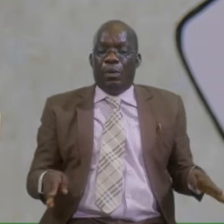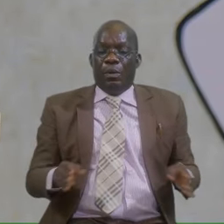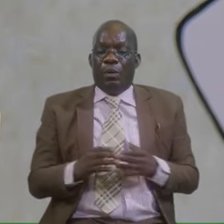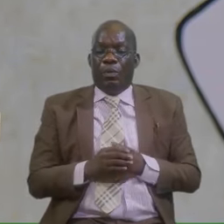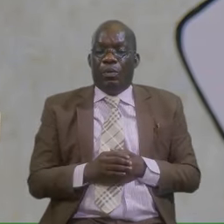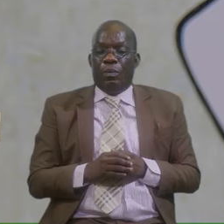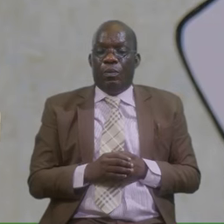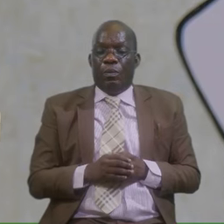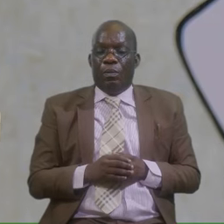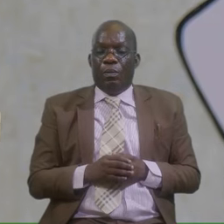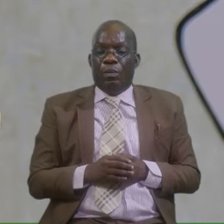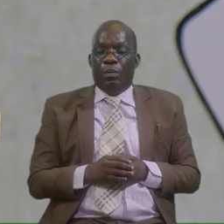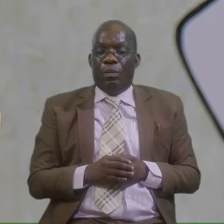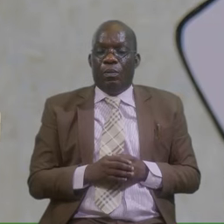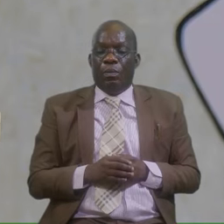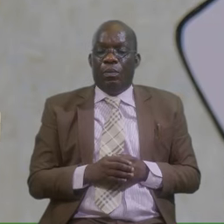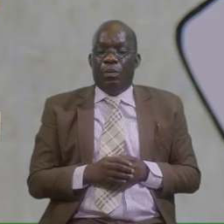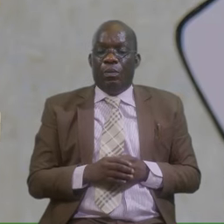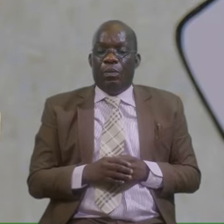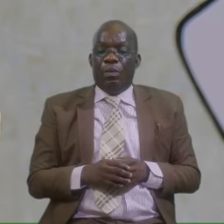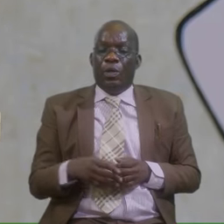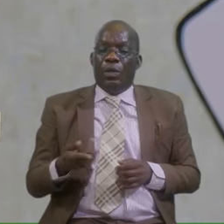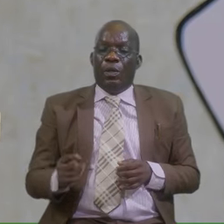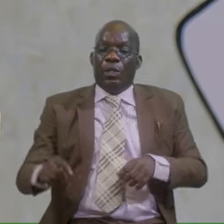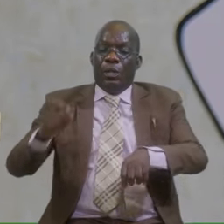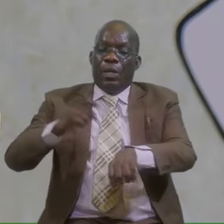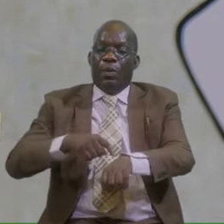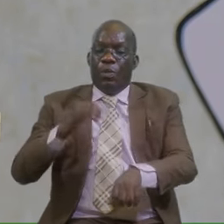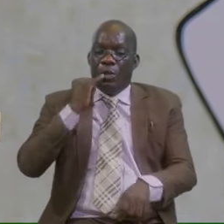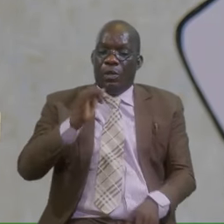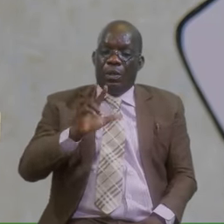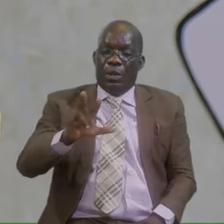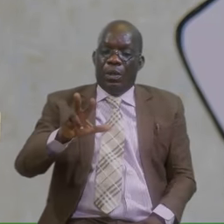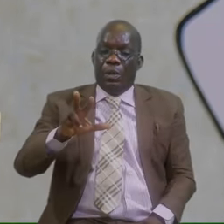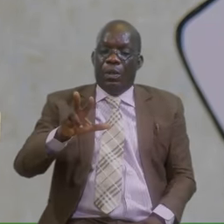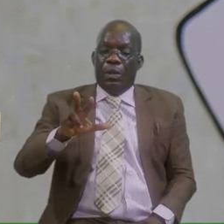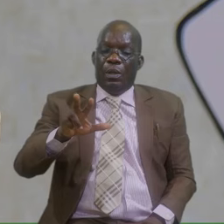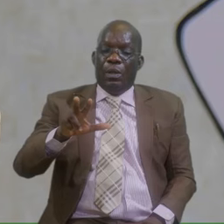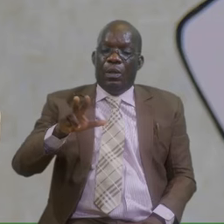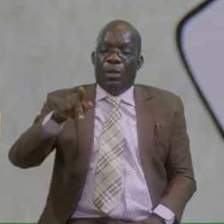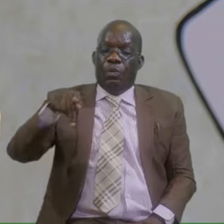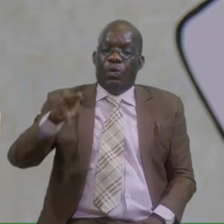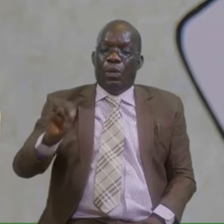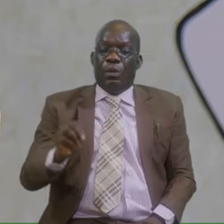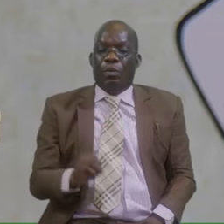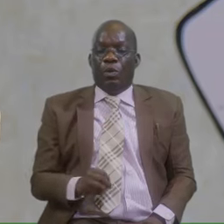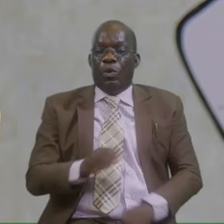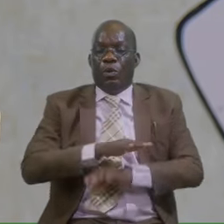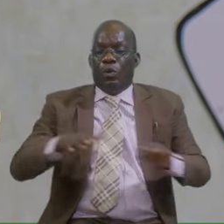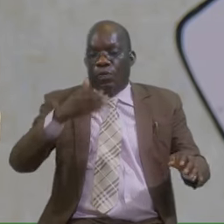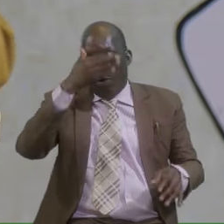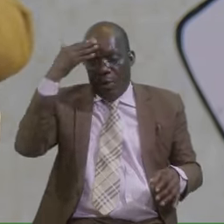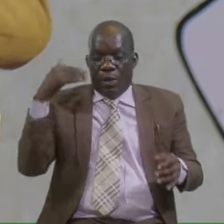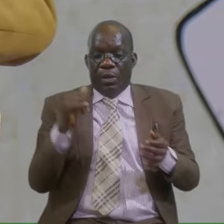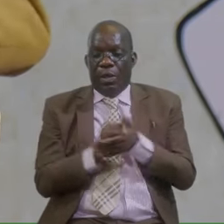Harcourt. So the time is 3 p.m. Let's not forget that. So